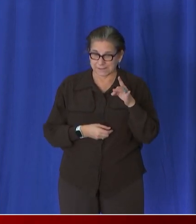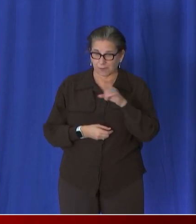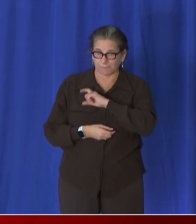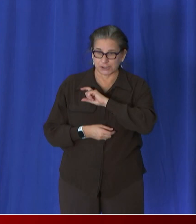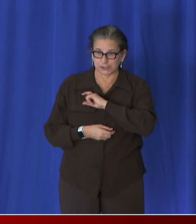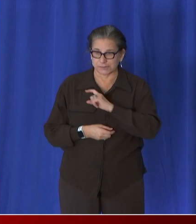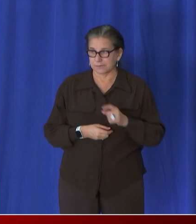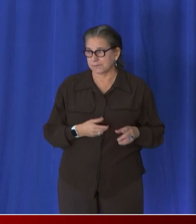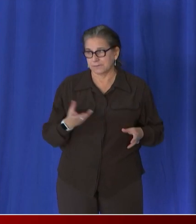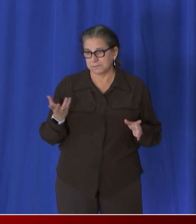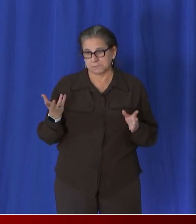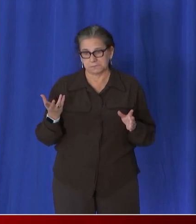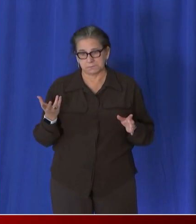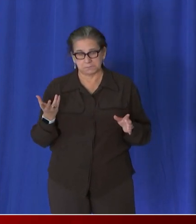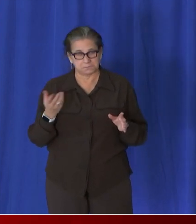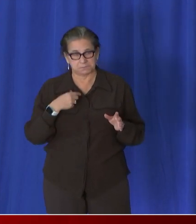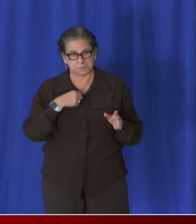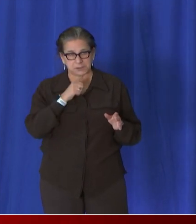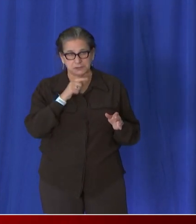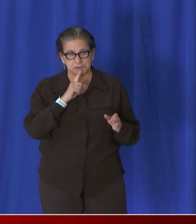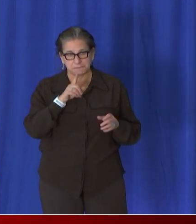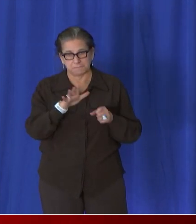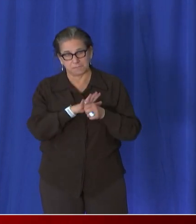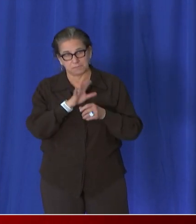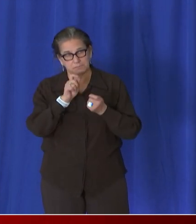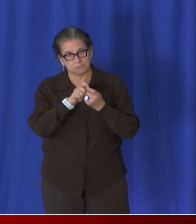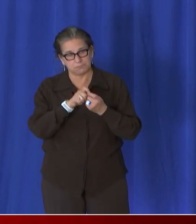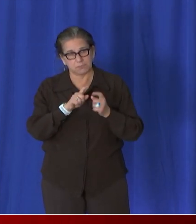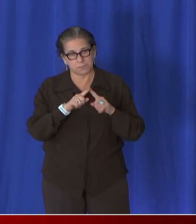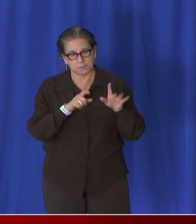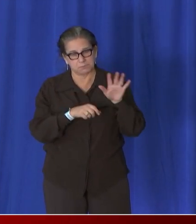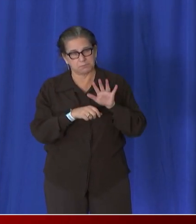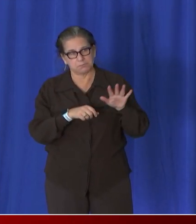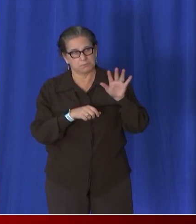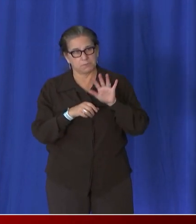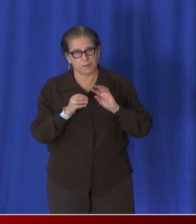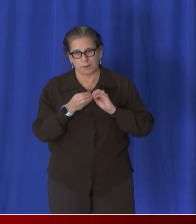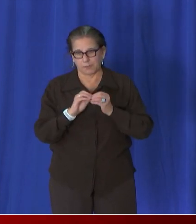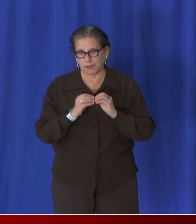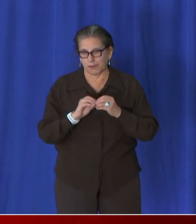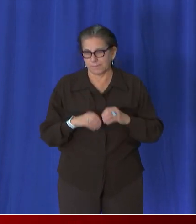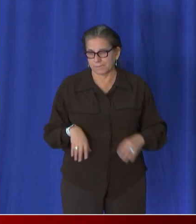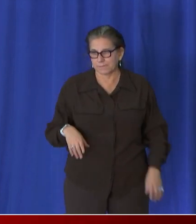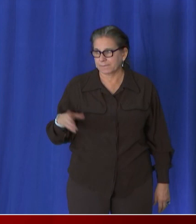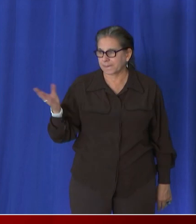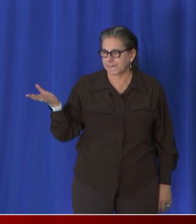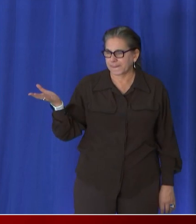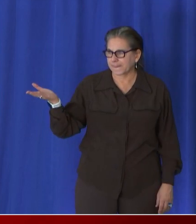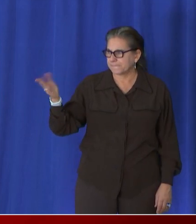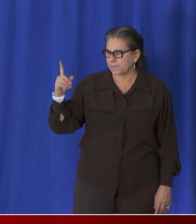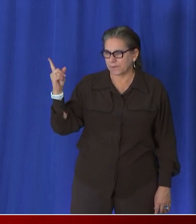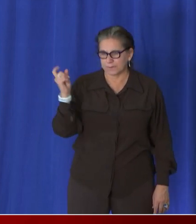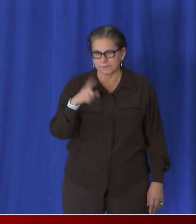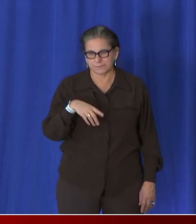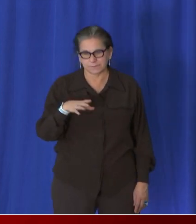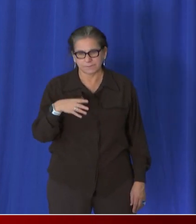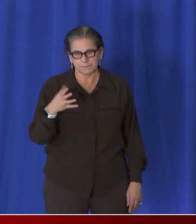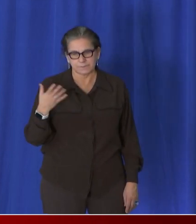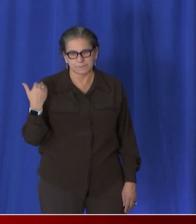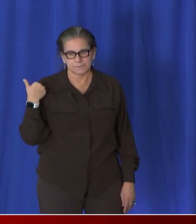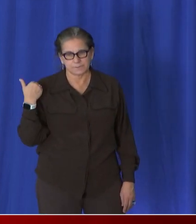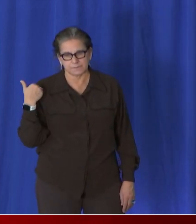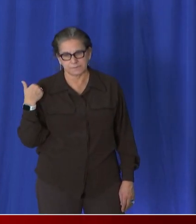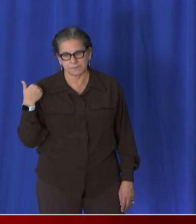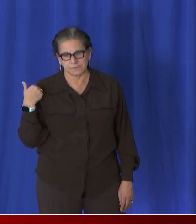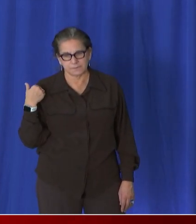right, but I would want to confirm the exact numbers. Okay, and then can you just talk about overall city services? Obviously, a lot of people are concerned about DC and fire, but there are other essential